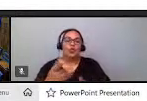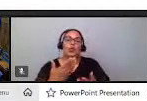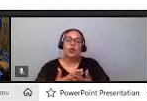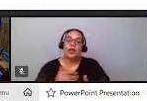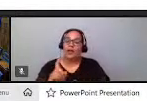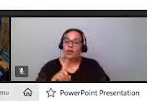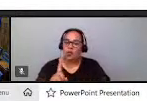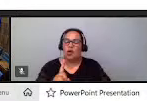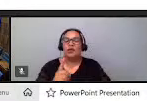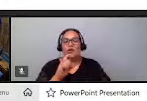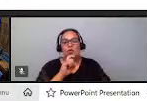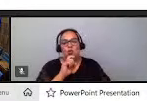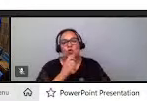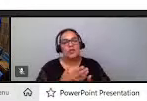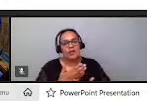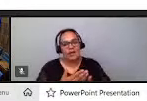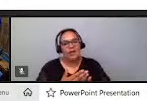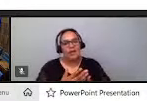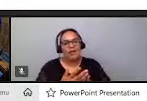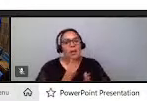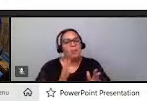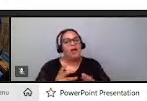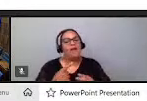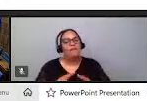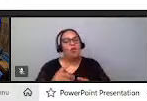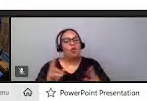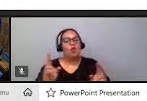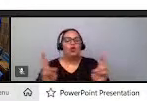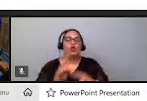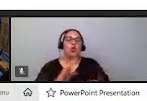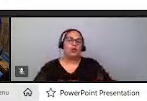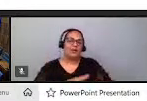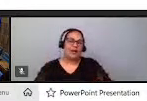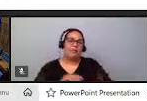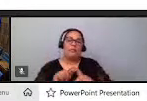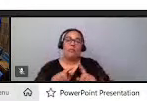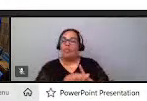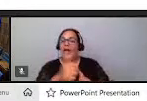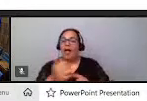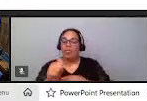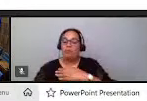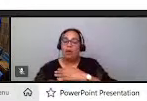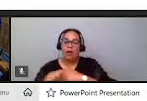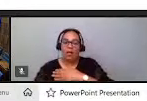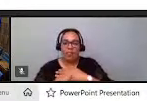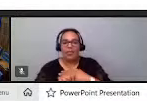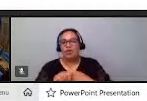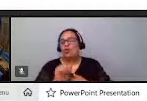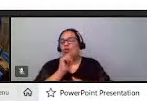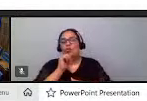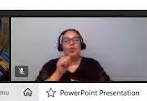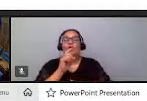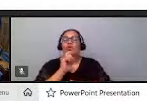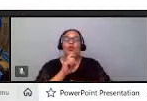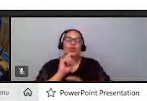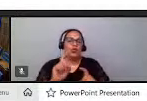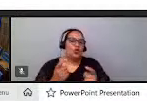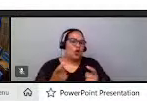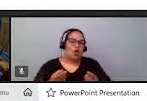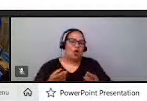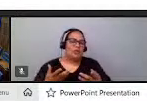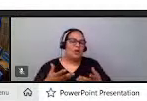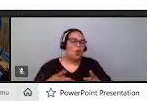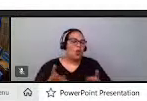be able to utilize them only for a certain period and the rest of the other months you are not able to utilize them anyway